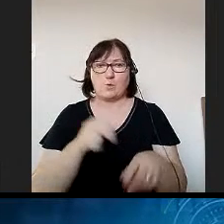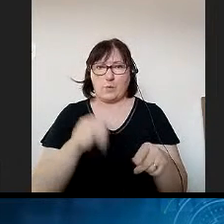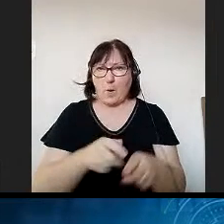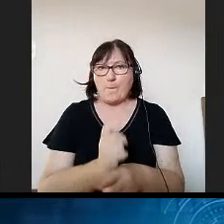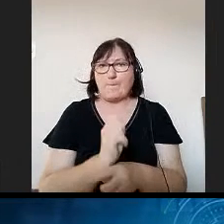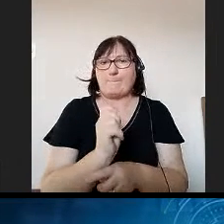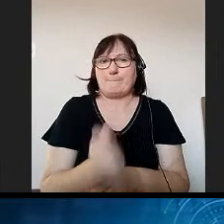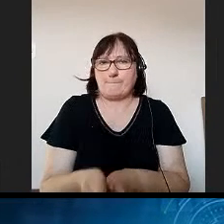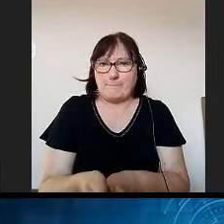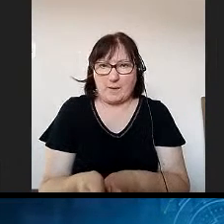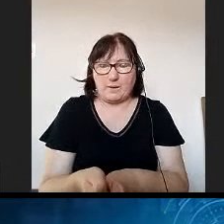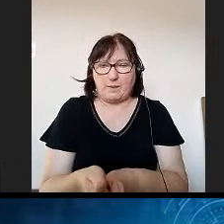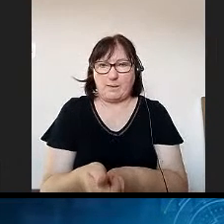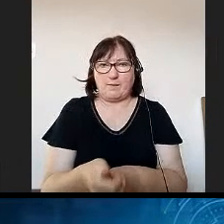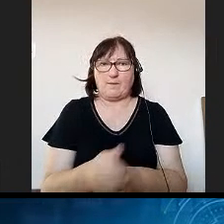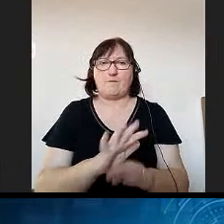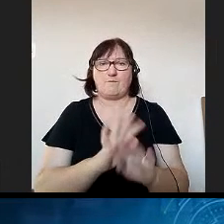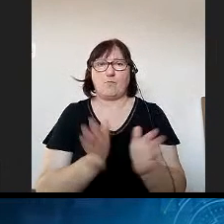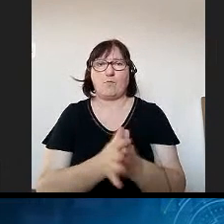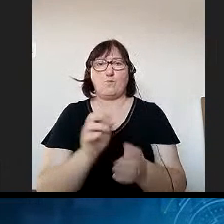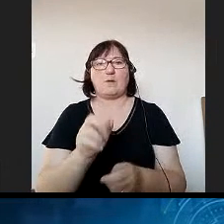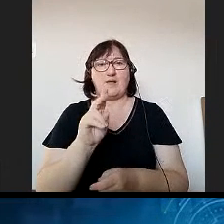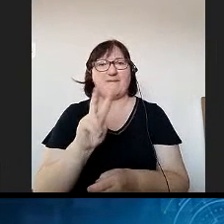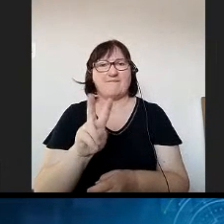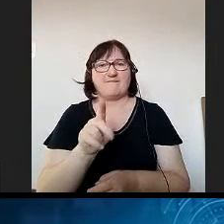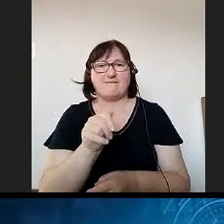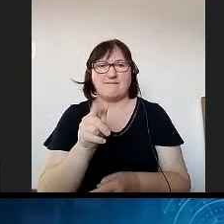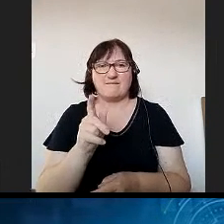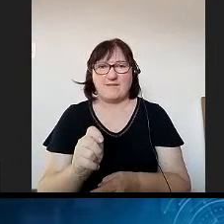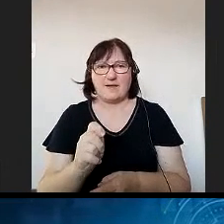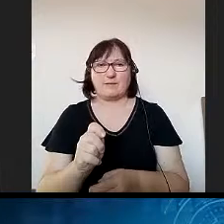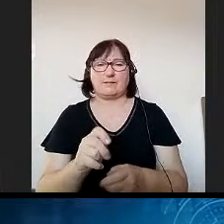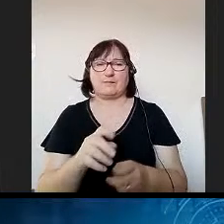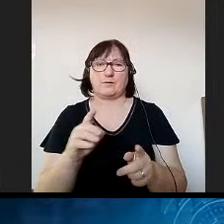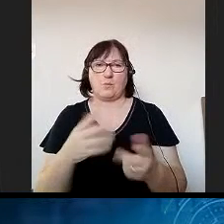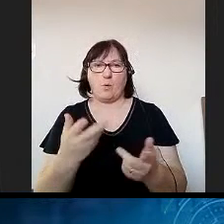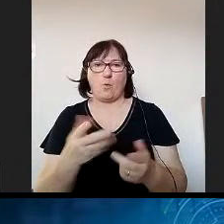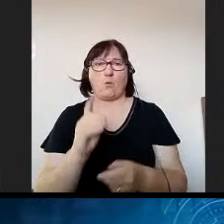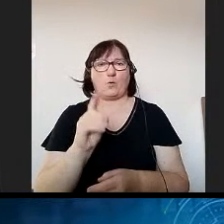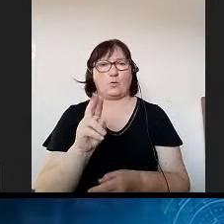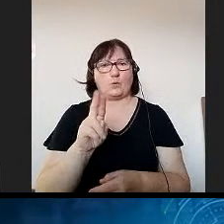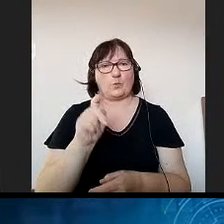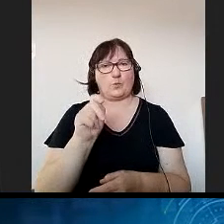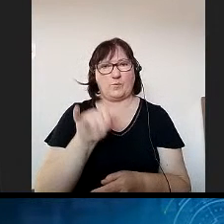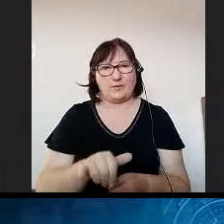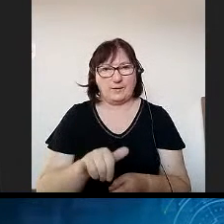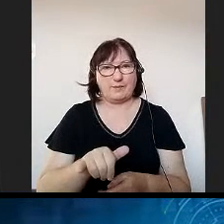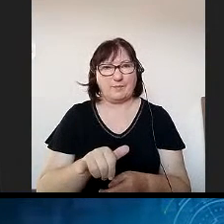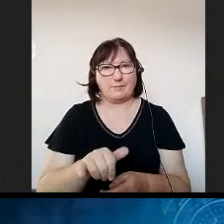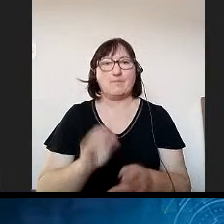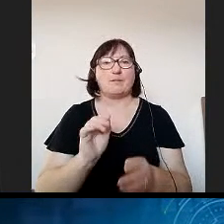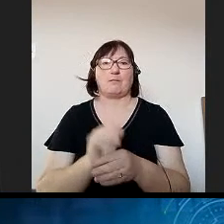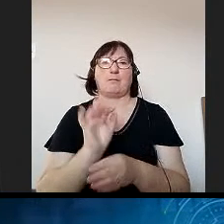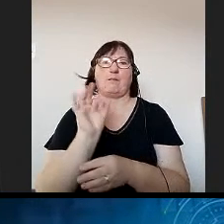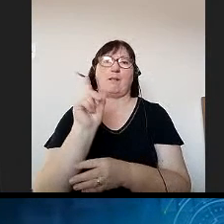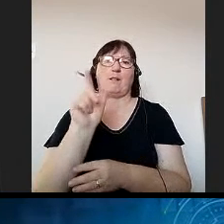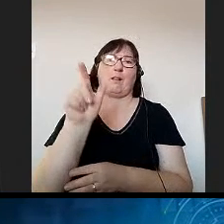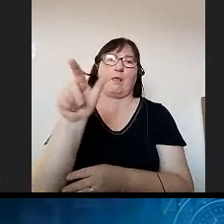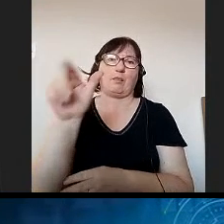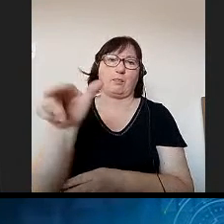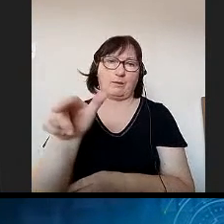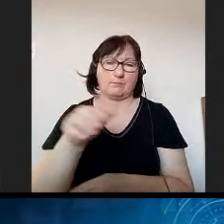and VAT with SARS. However, on a periodic basis, you can then come back and reconcile